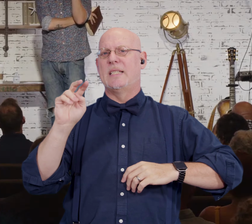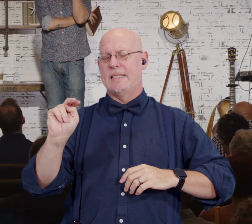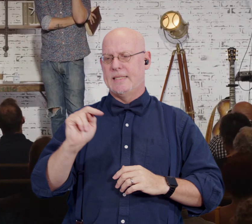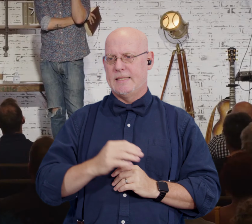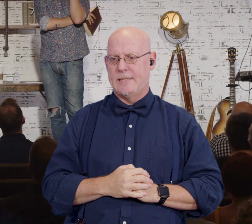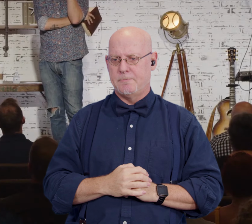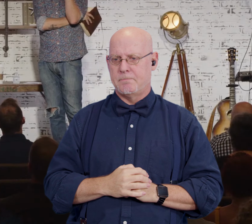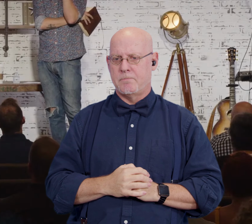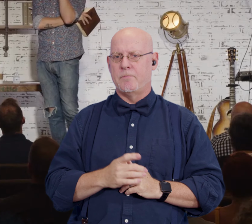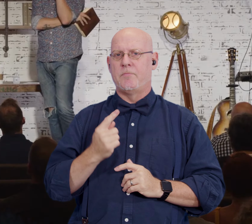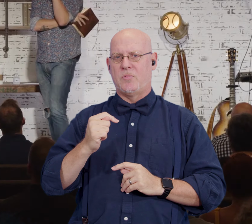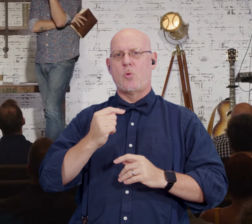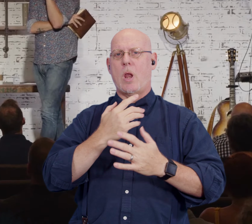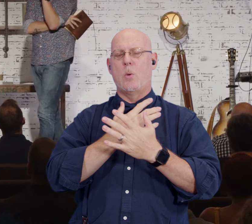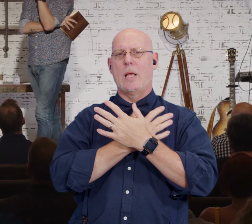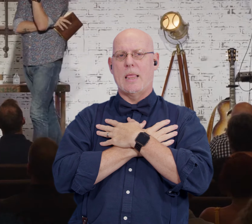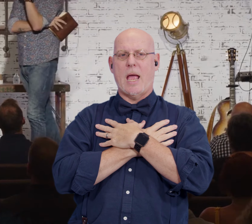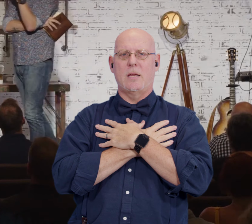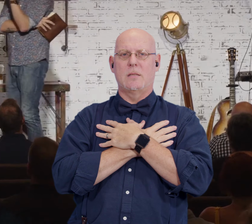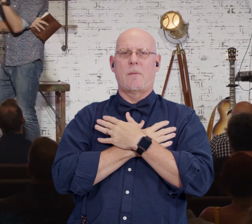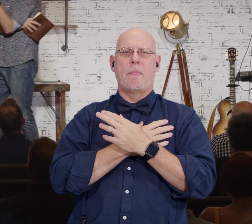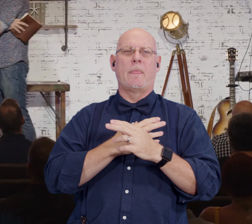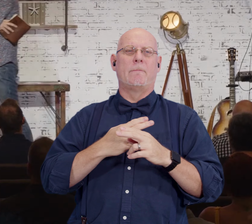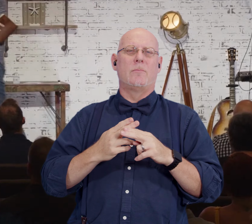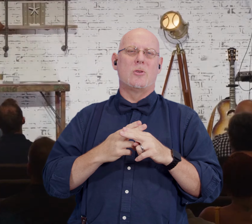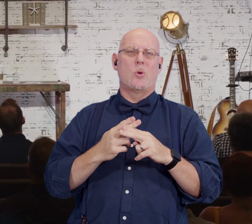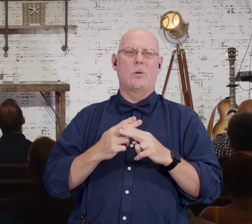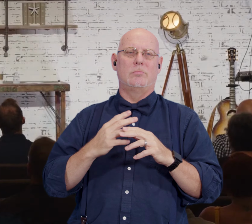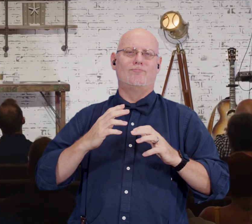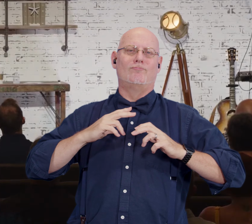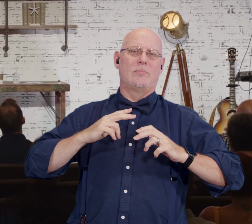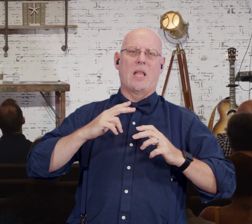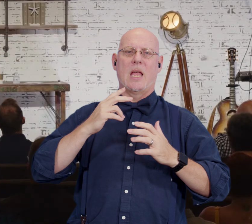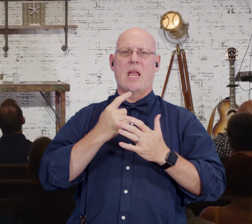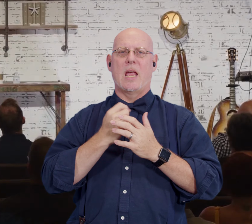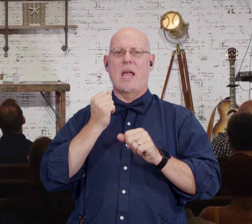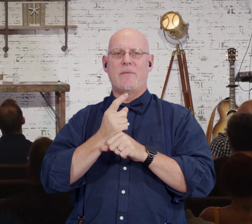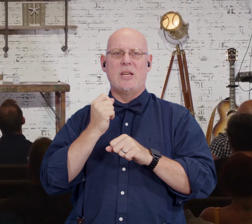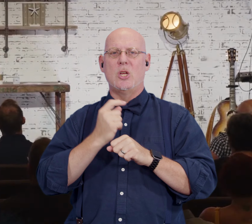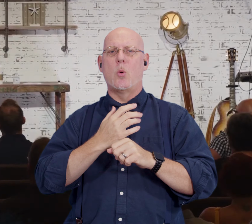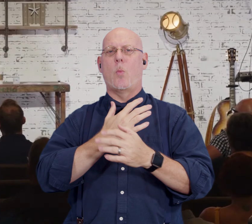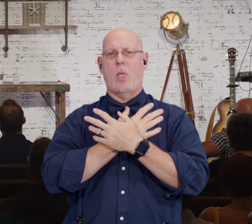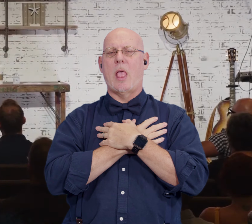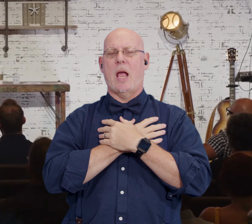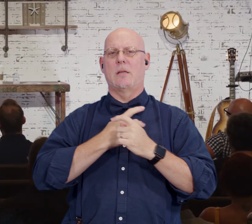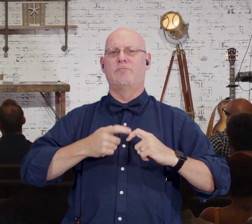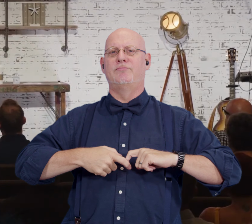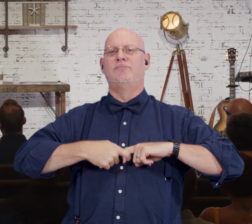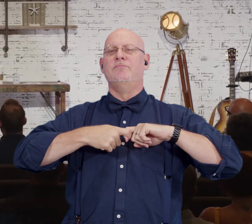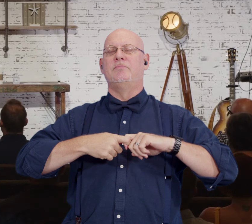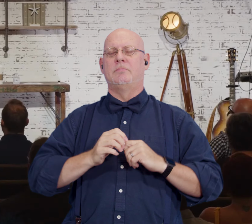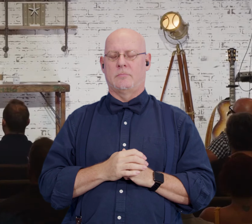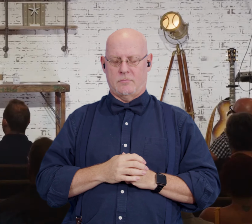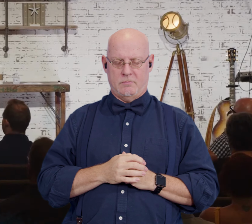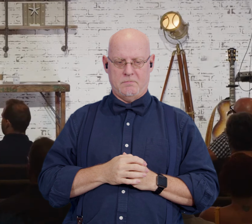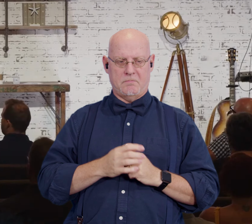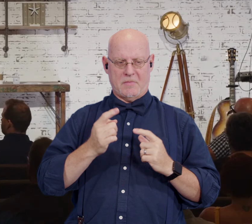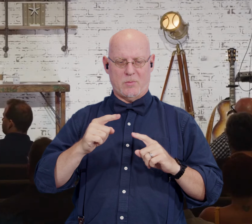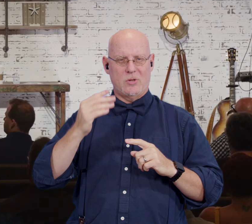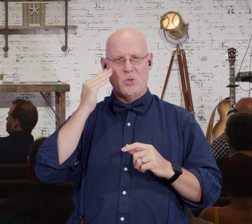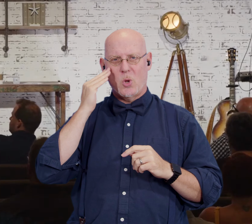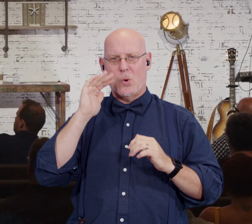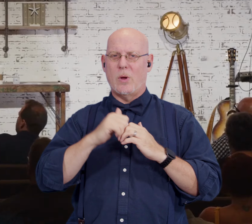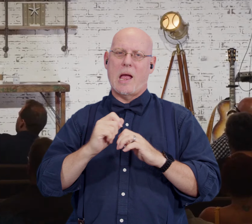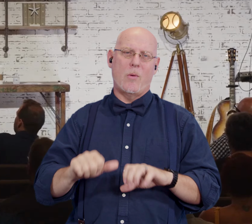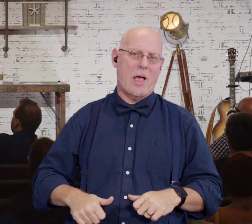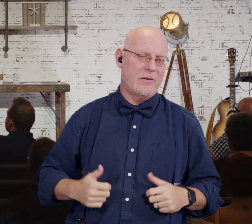in Tennessee, trying to relax. I take a mini sabbatical of sorts every year, trying to relax. It just so happens, you